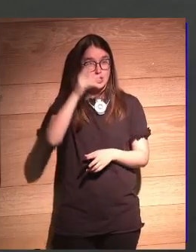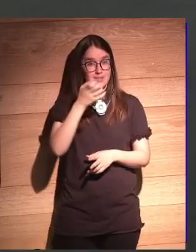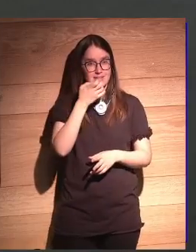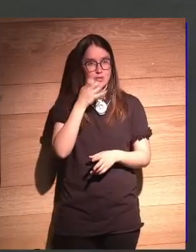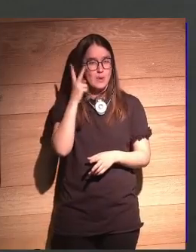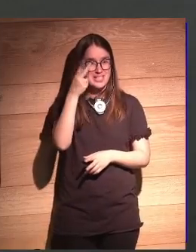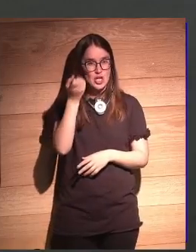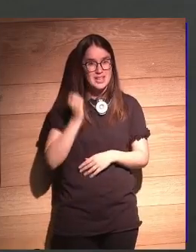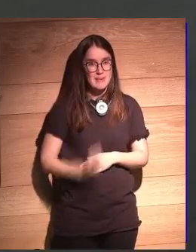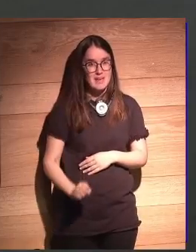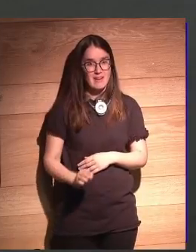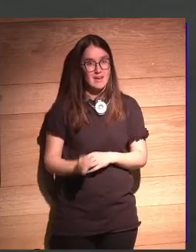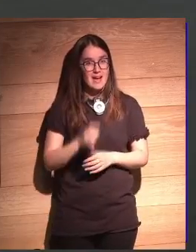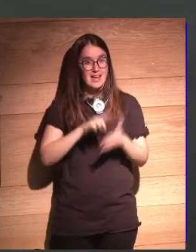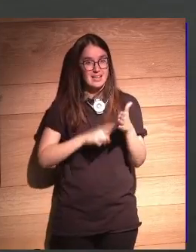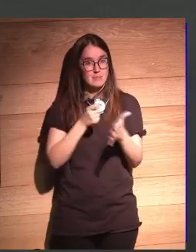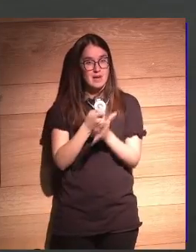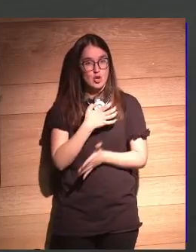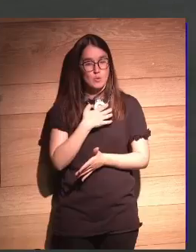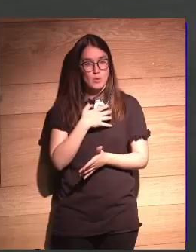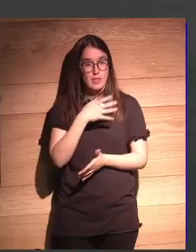nobody's coming to help us. If